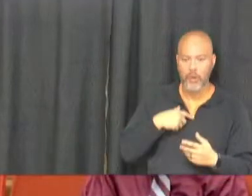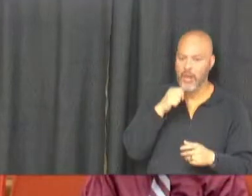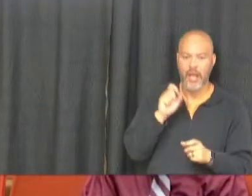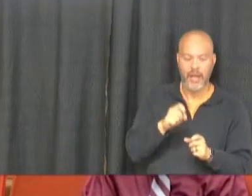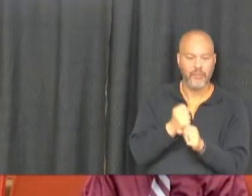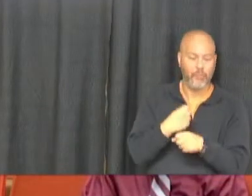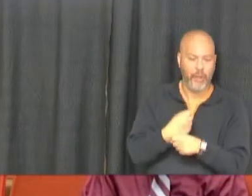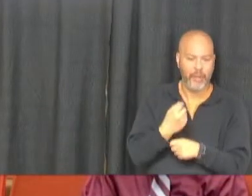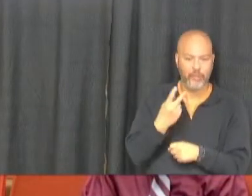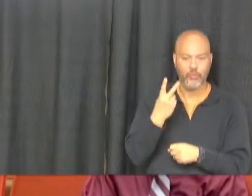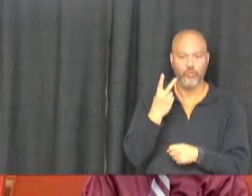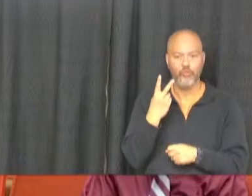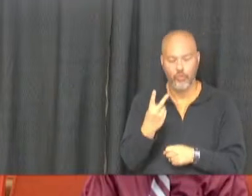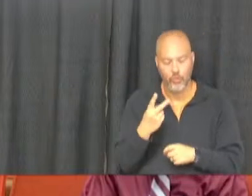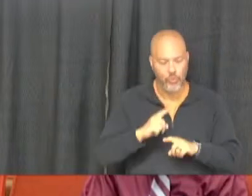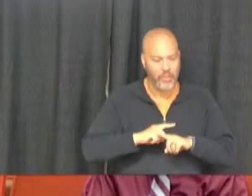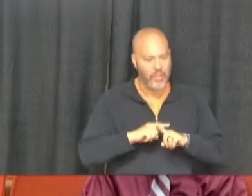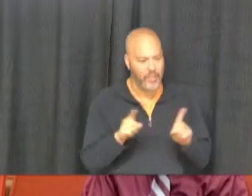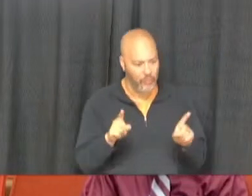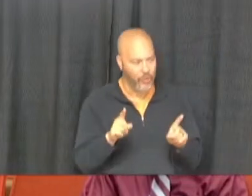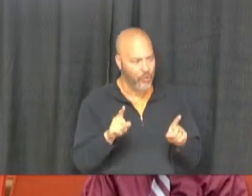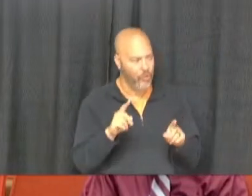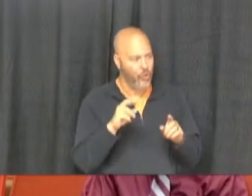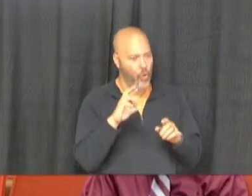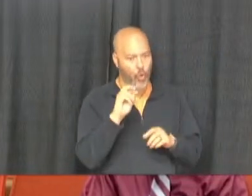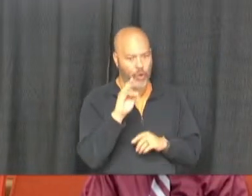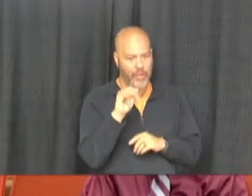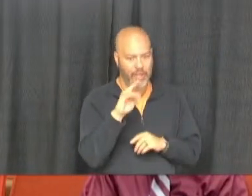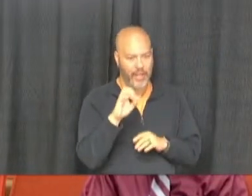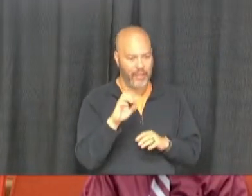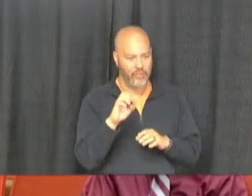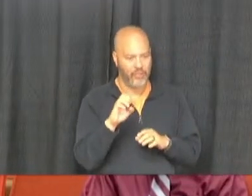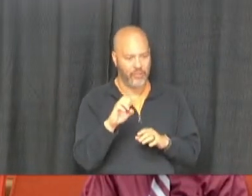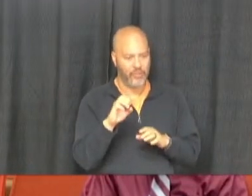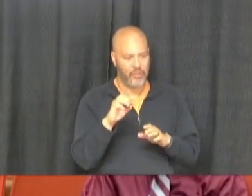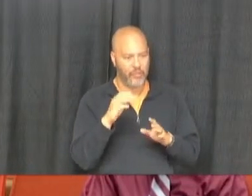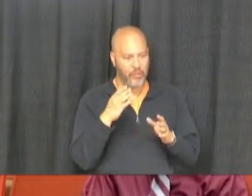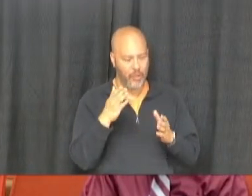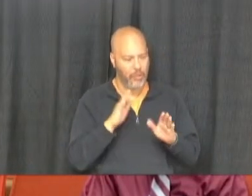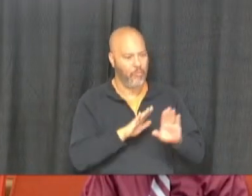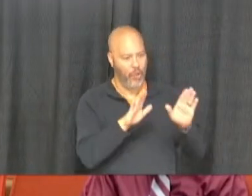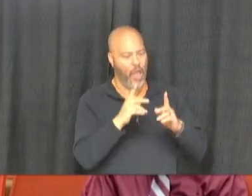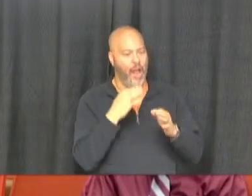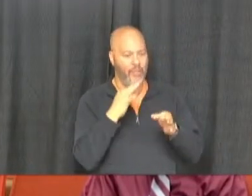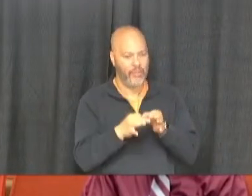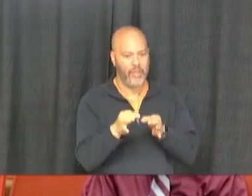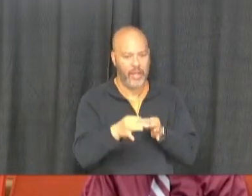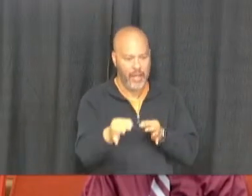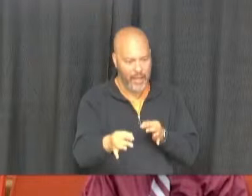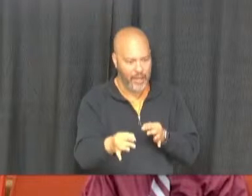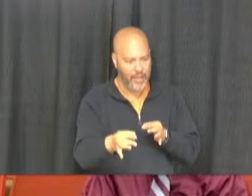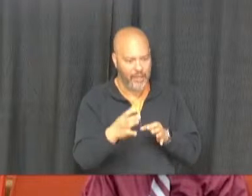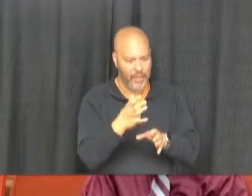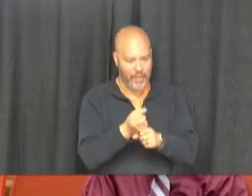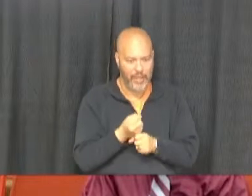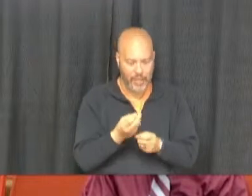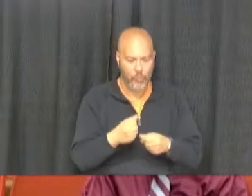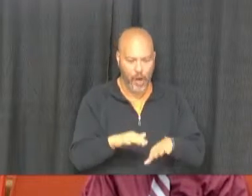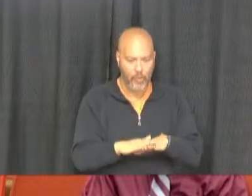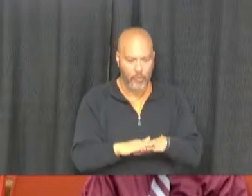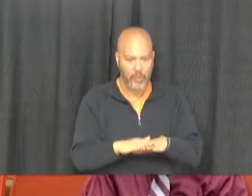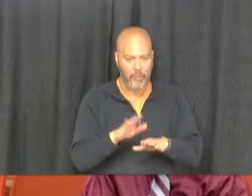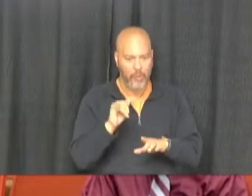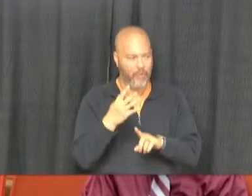make two different ordinances before the city council, and then it delays acquisition of the property by